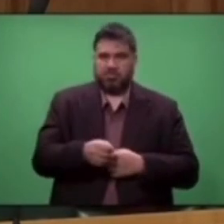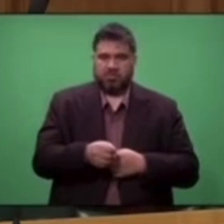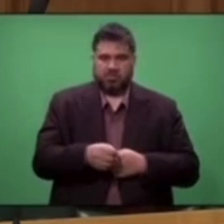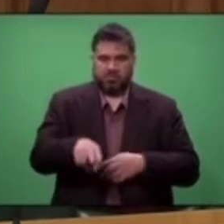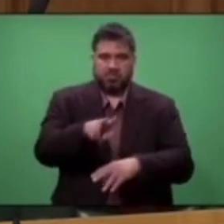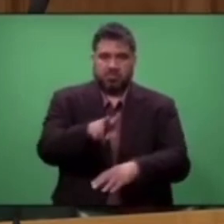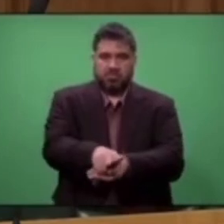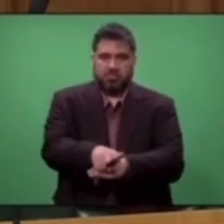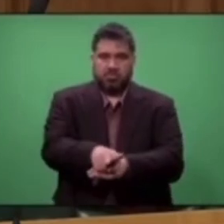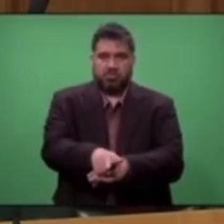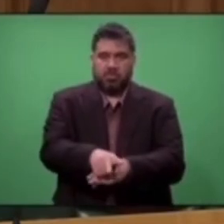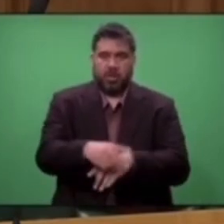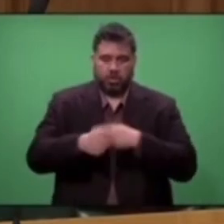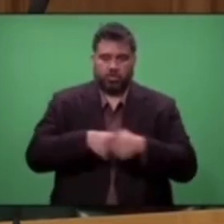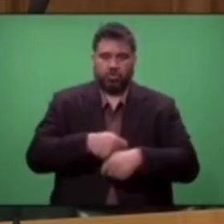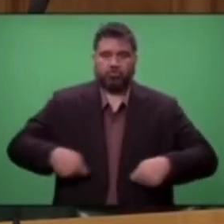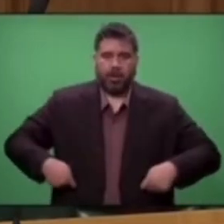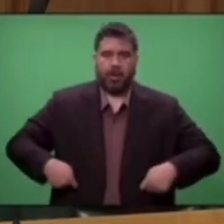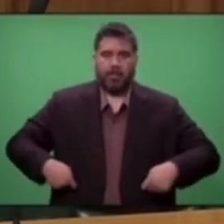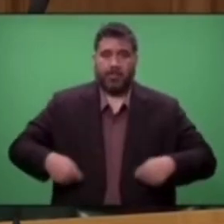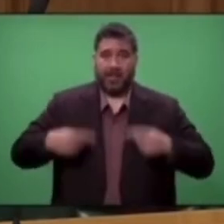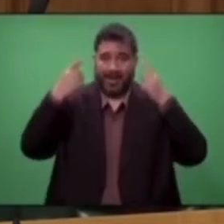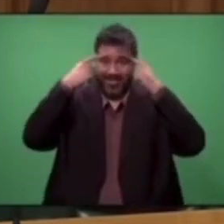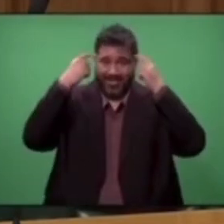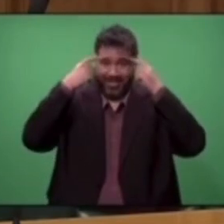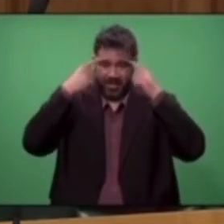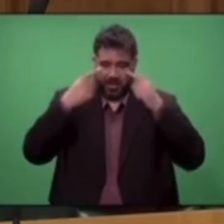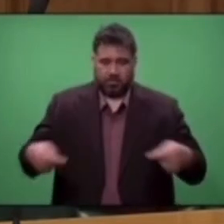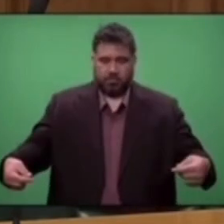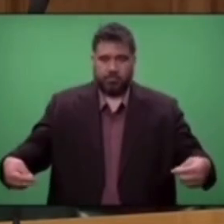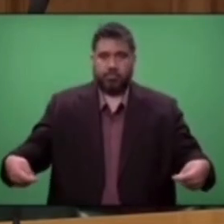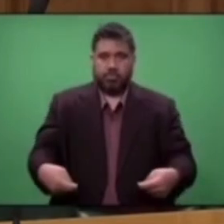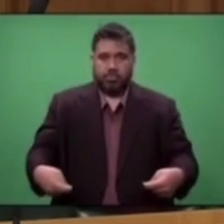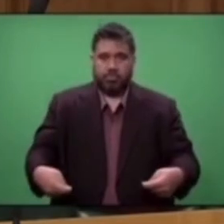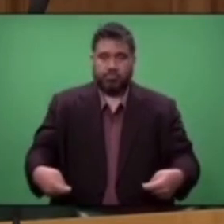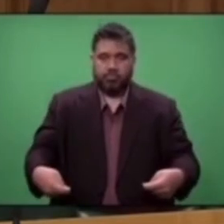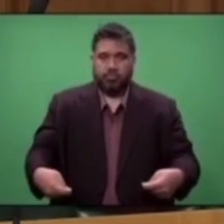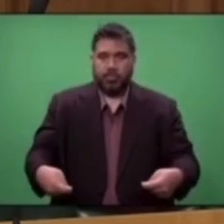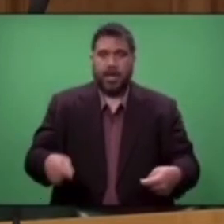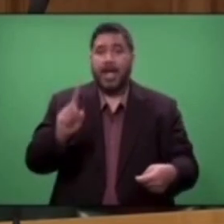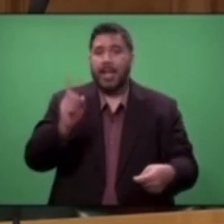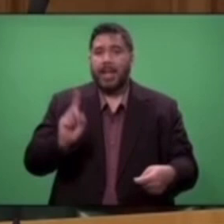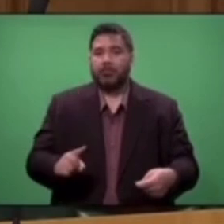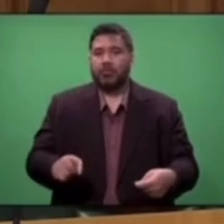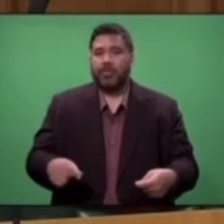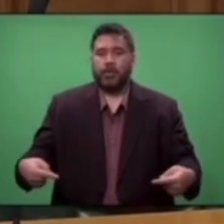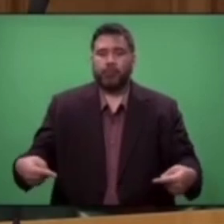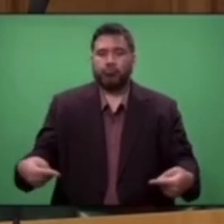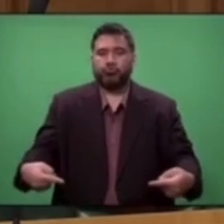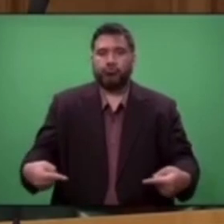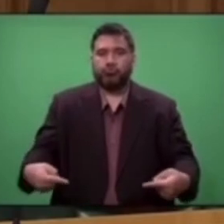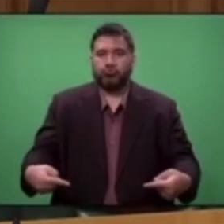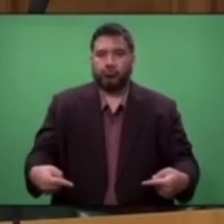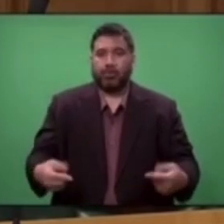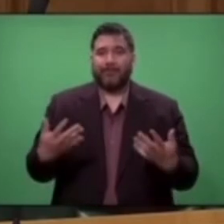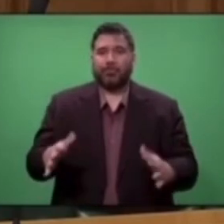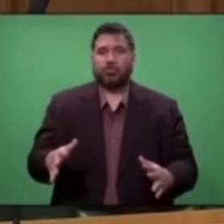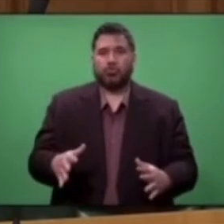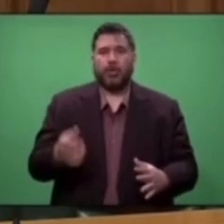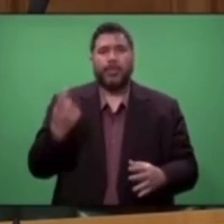and delivered electric shock therapy as a young university student. She was locked